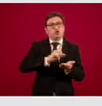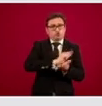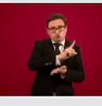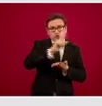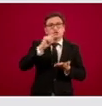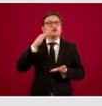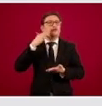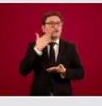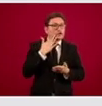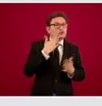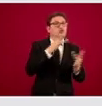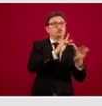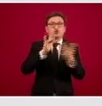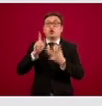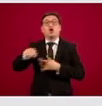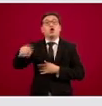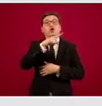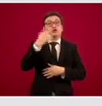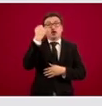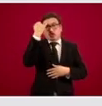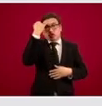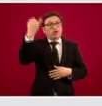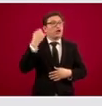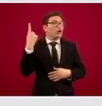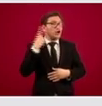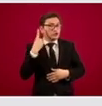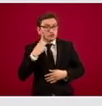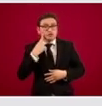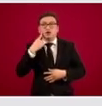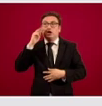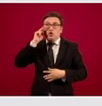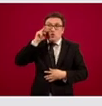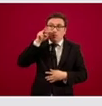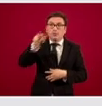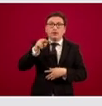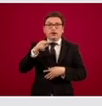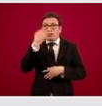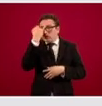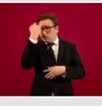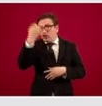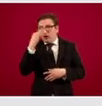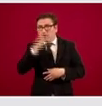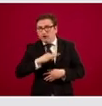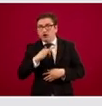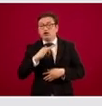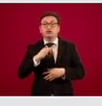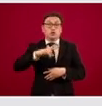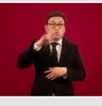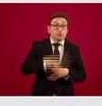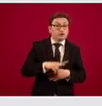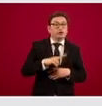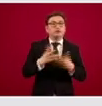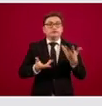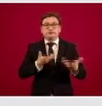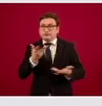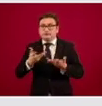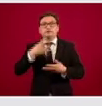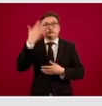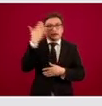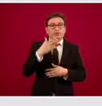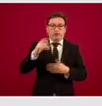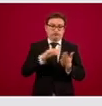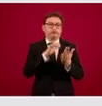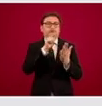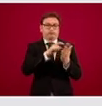important that the population and the citizens get in touch with us through social media and let us know